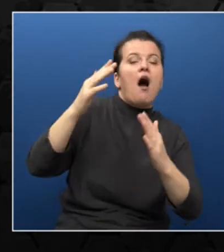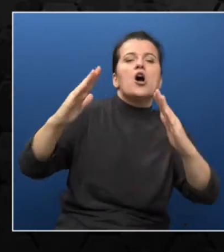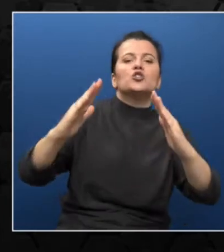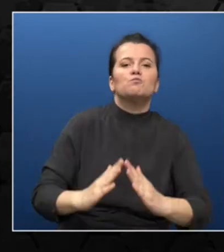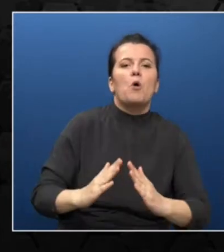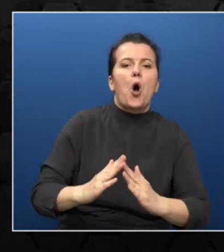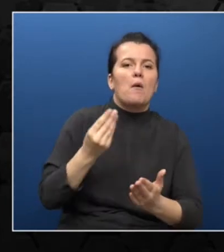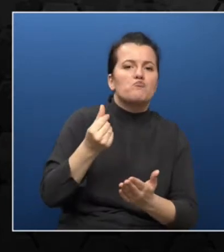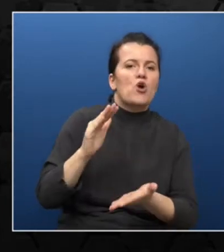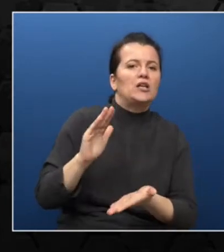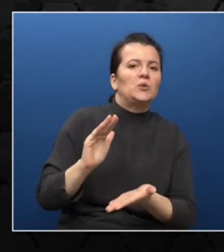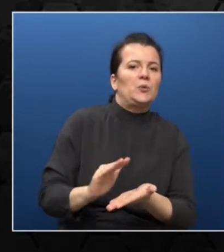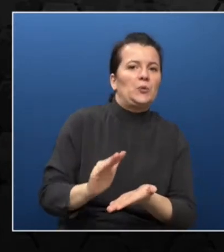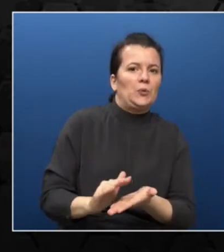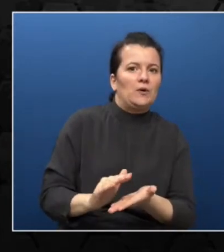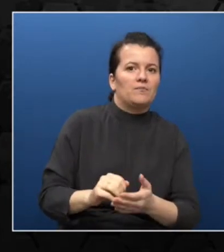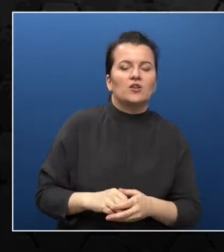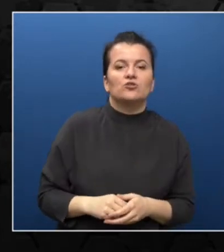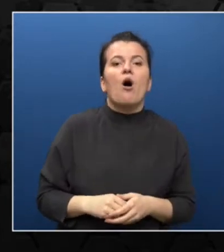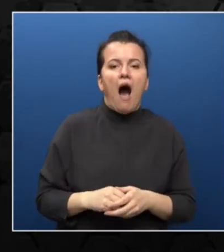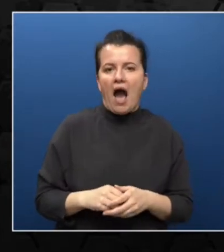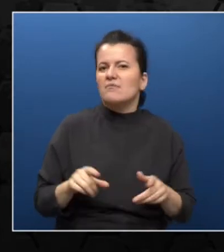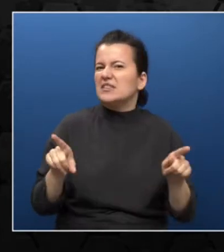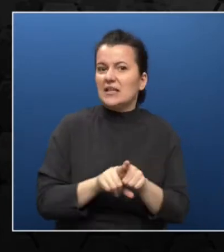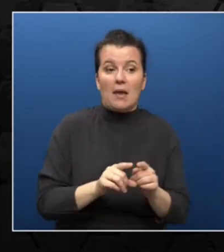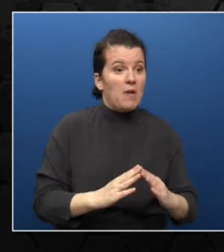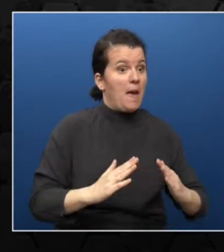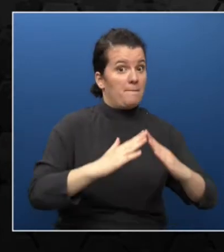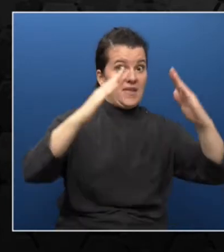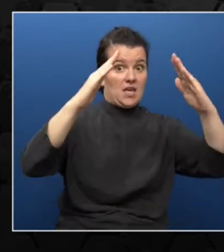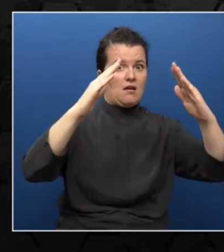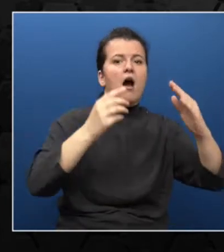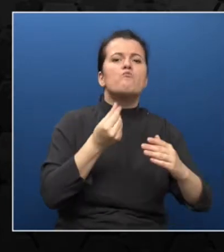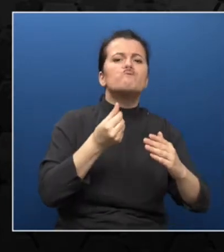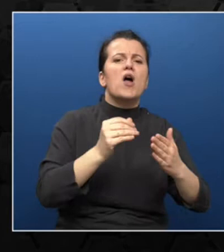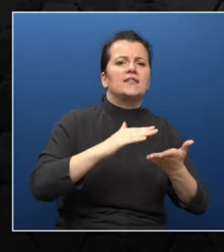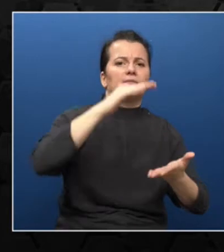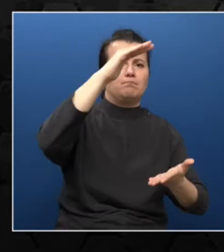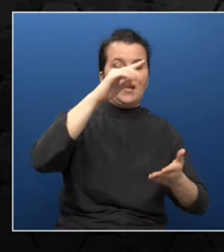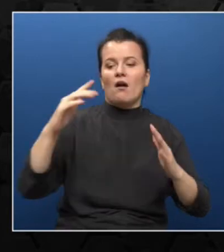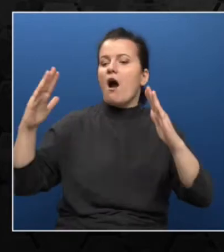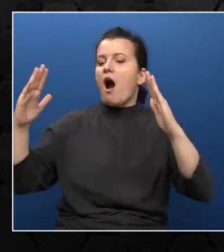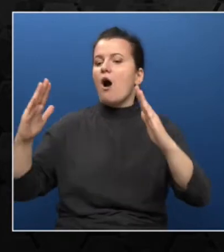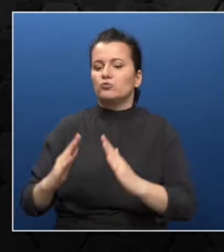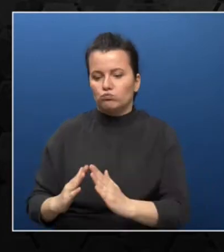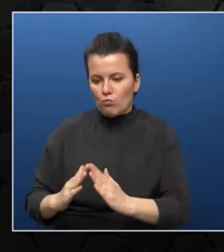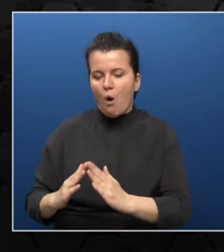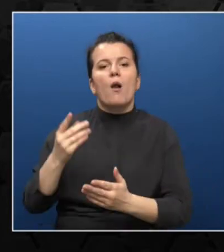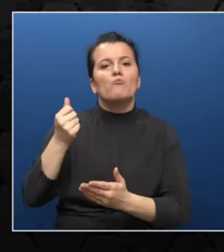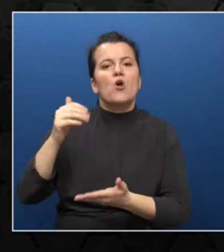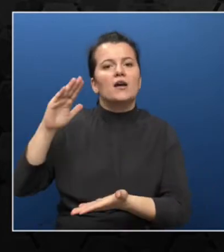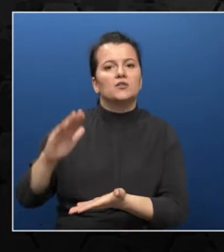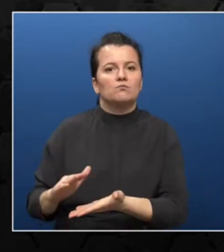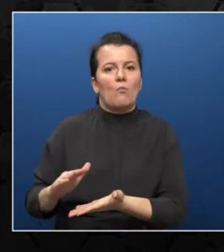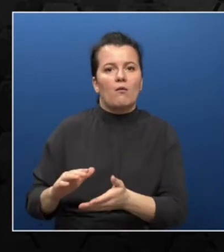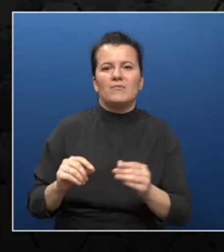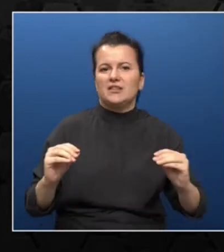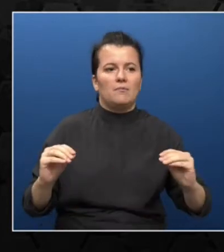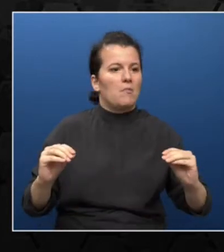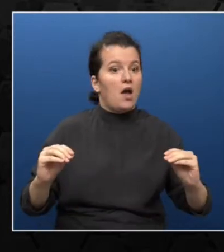way you can see that this is a linear, your price is going to increase somewhat linearly. If I'm saying, let's say a